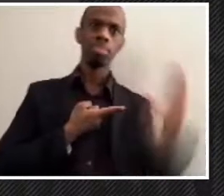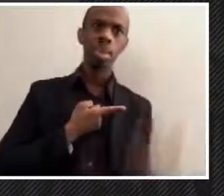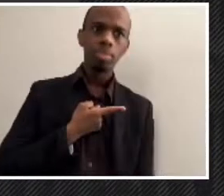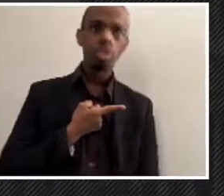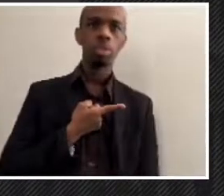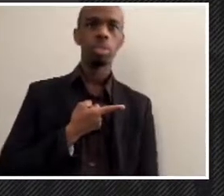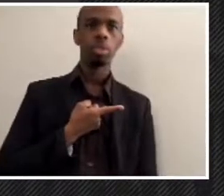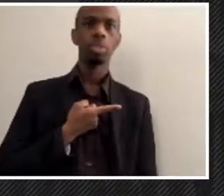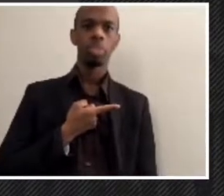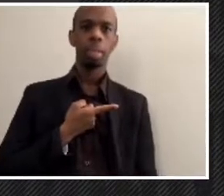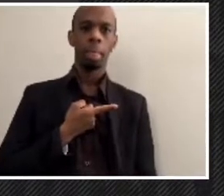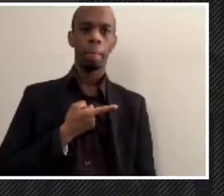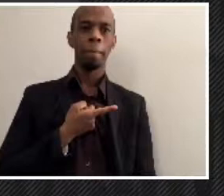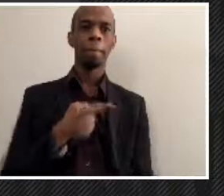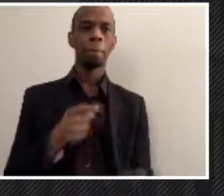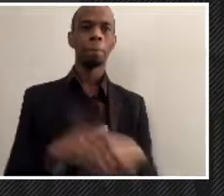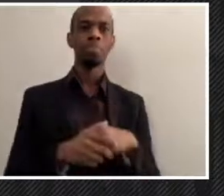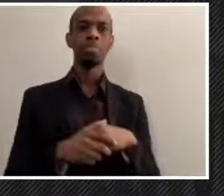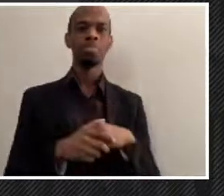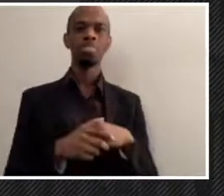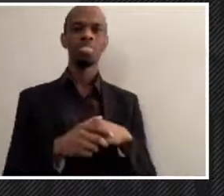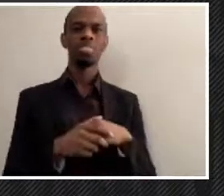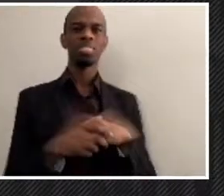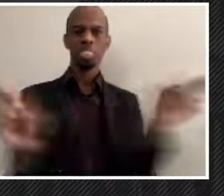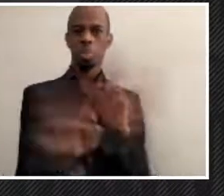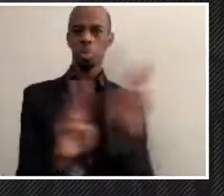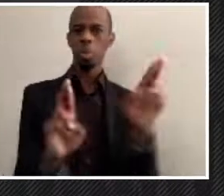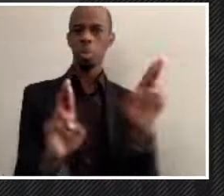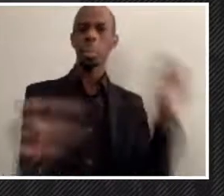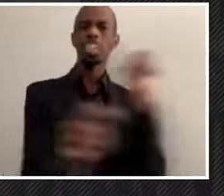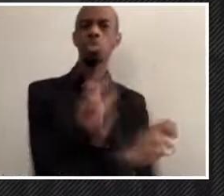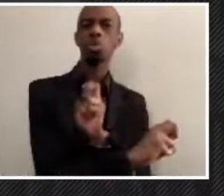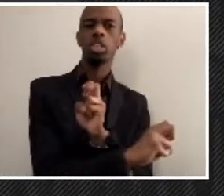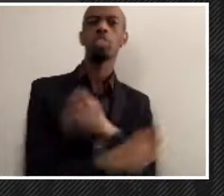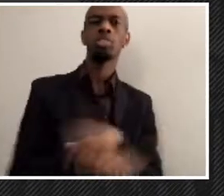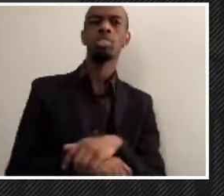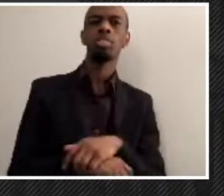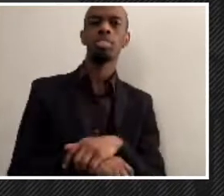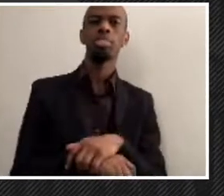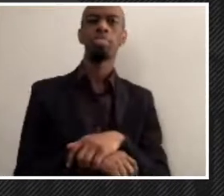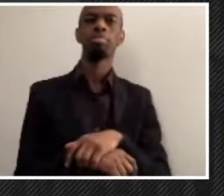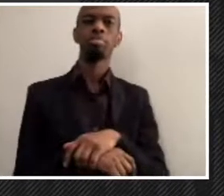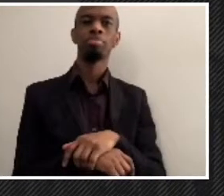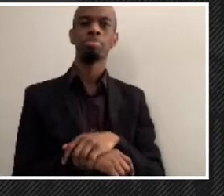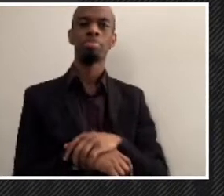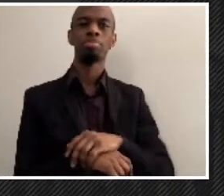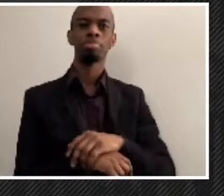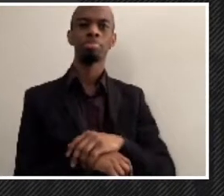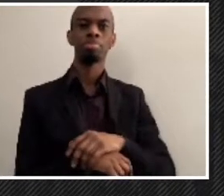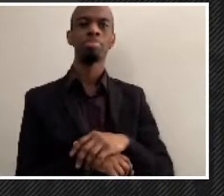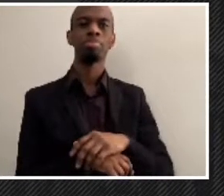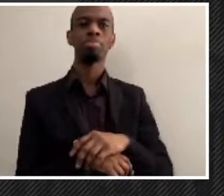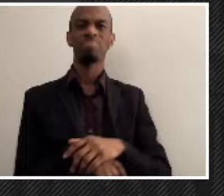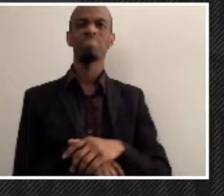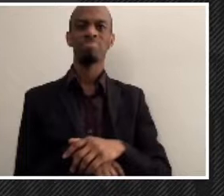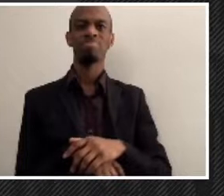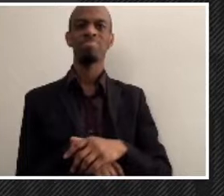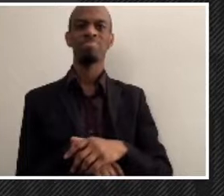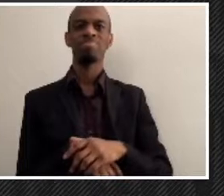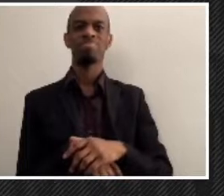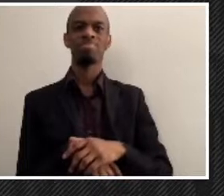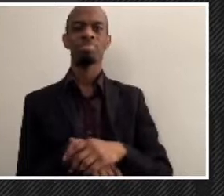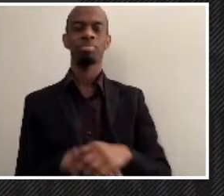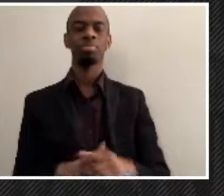You might actually just cure this godforsaken country doing things like that. Those are the type of things